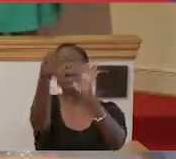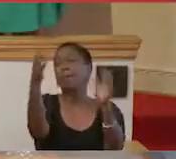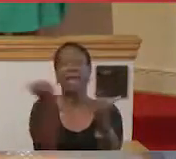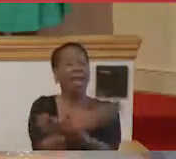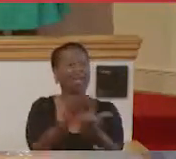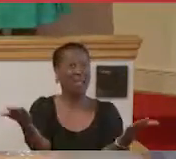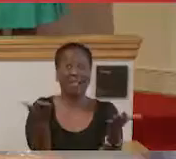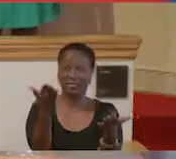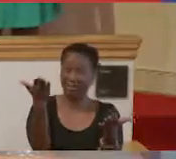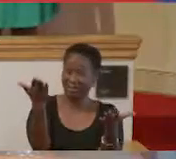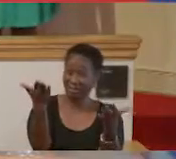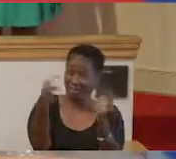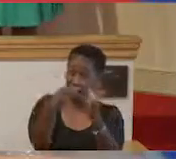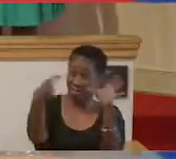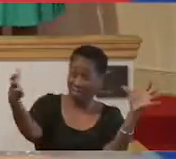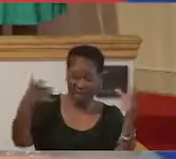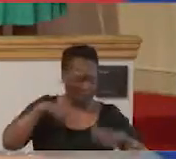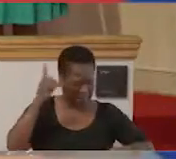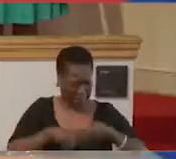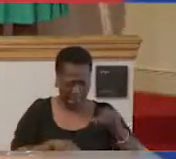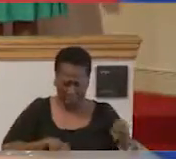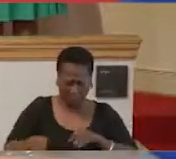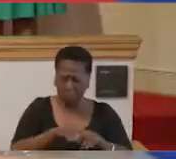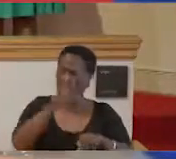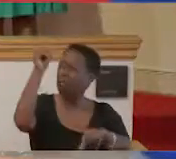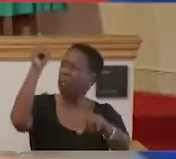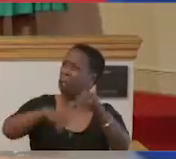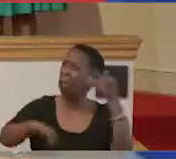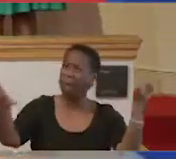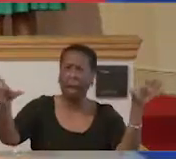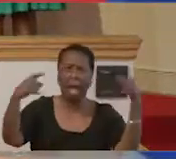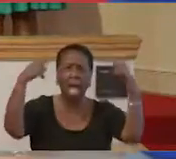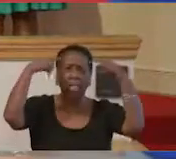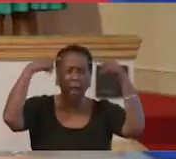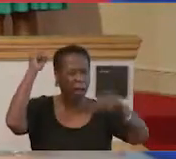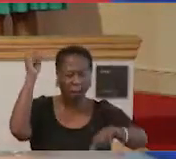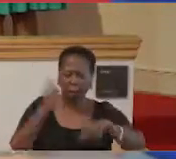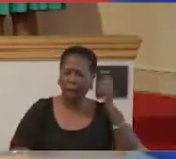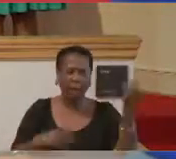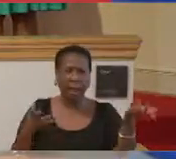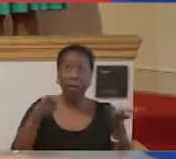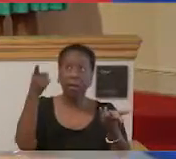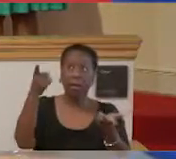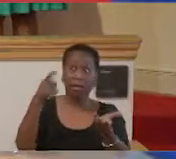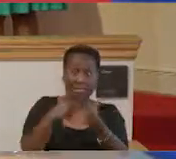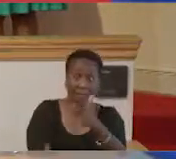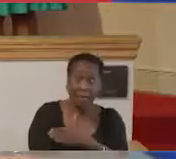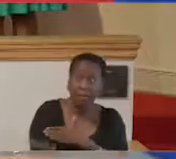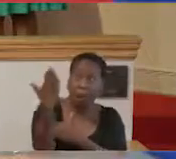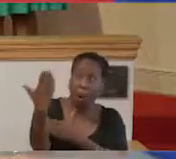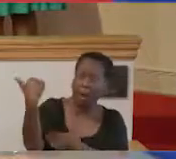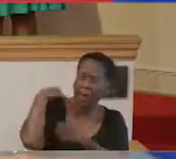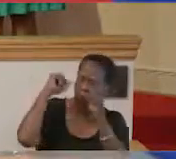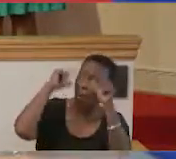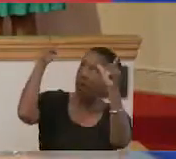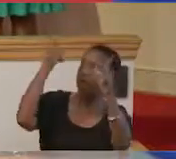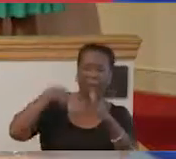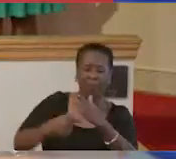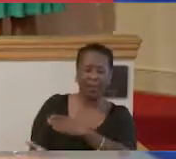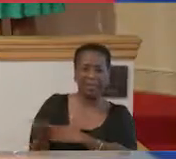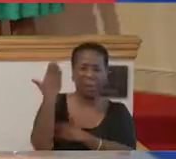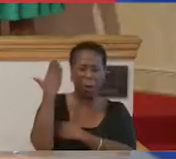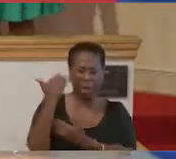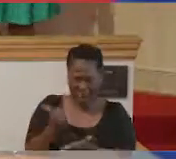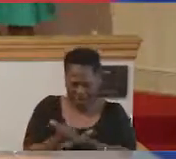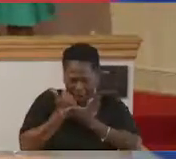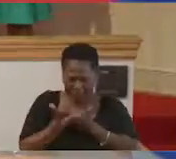him, we couldn't be in our own right mind. Without he woke us up this morning and got us on our way. It was his finger of love that did that, nothing